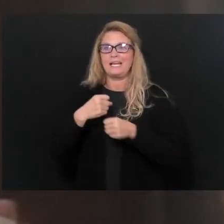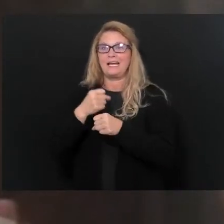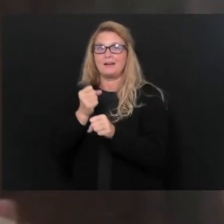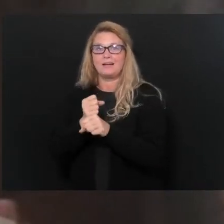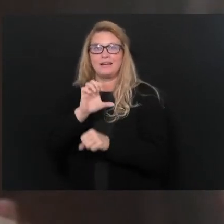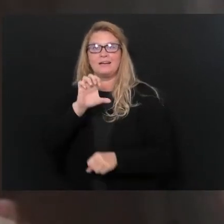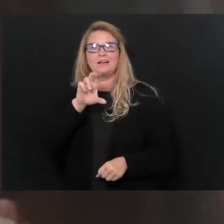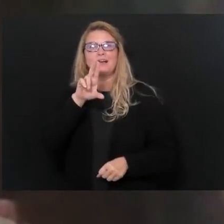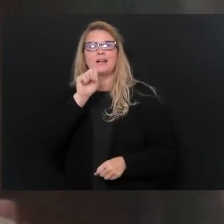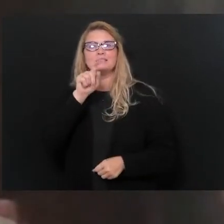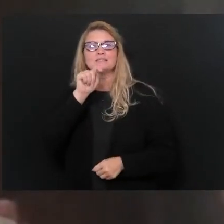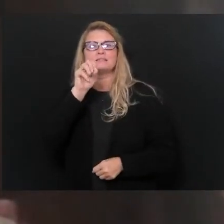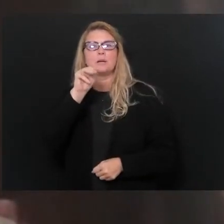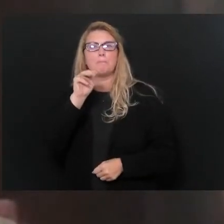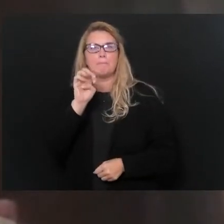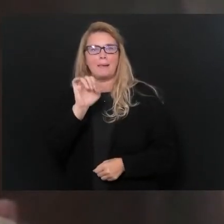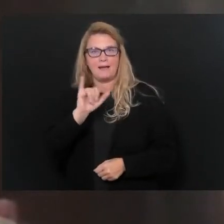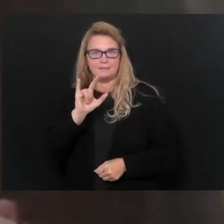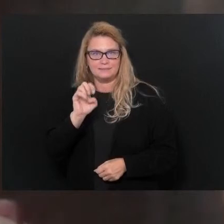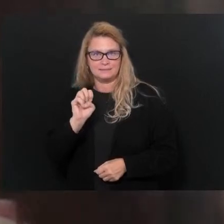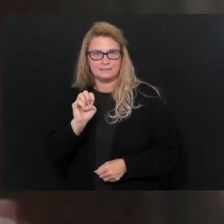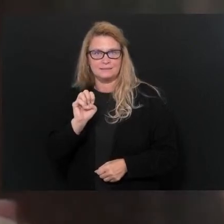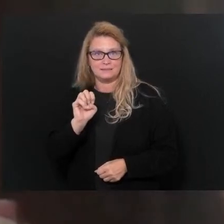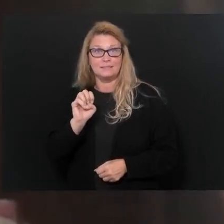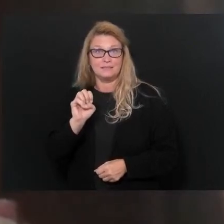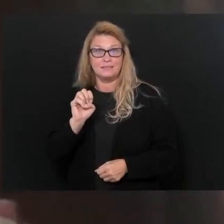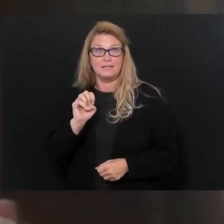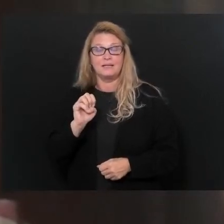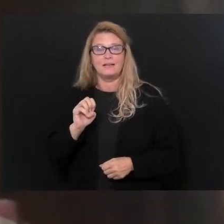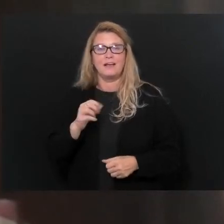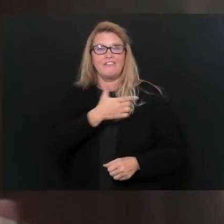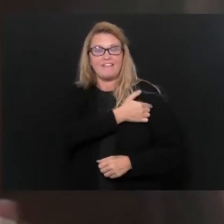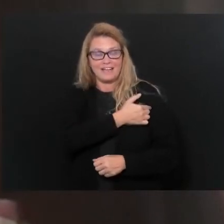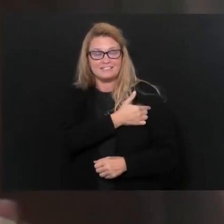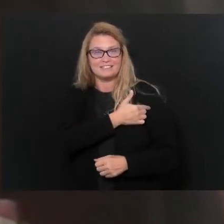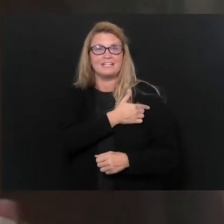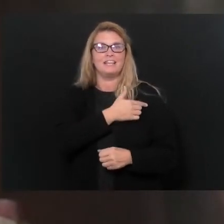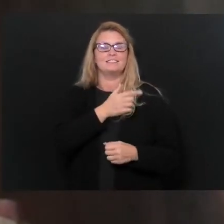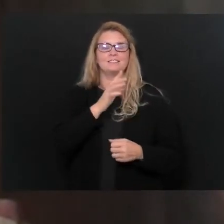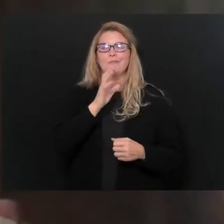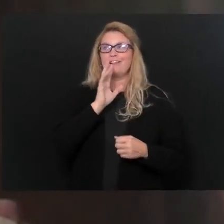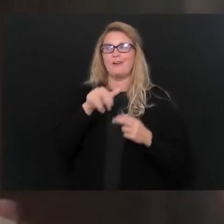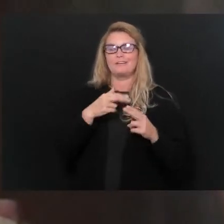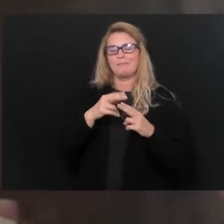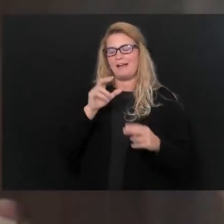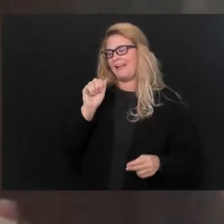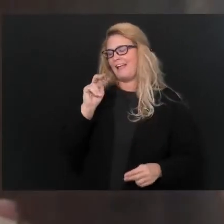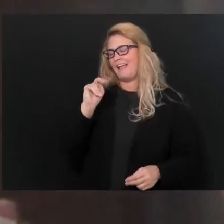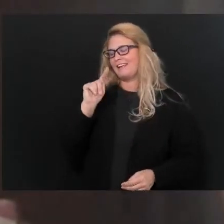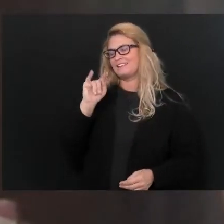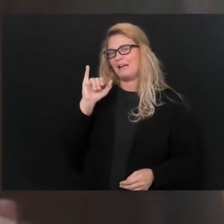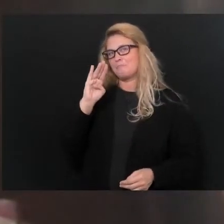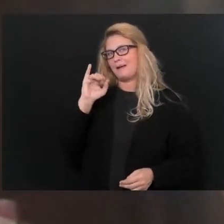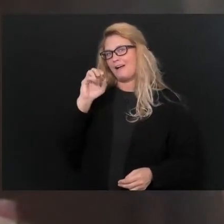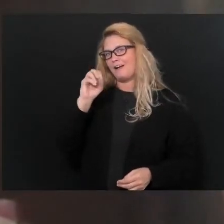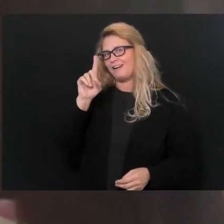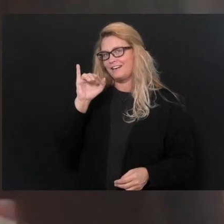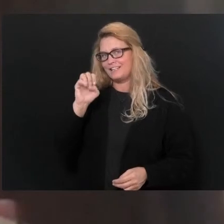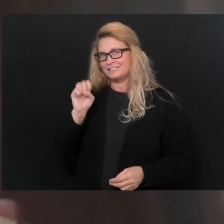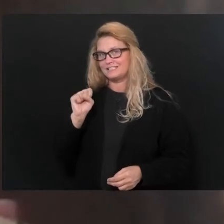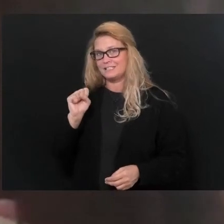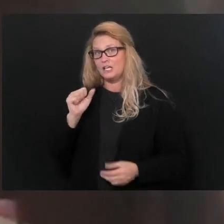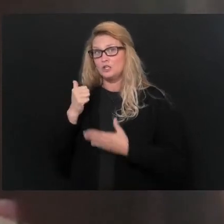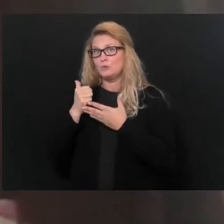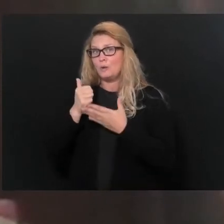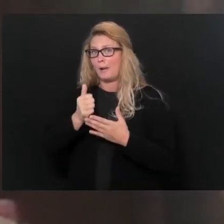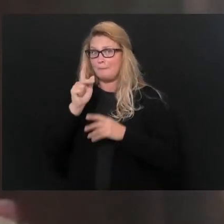other approaches, and the governor's talked about our antibodies that are used to treat people really early who